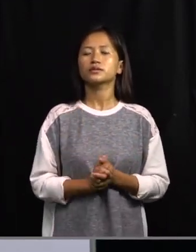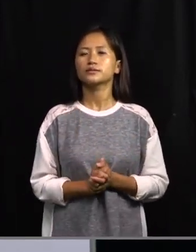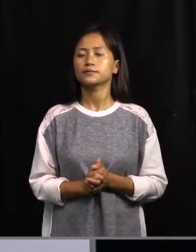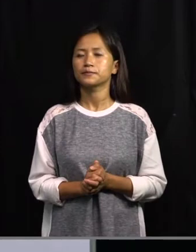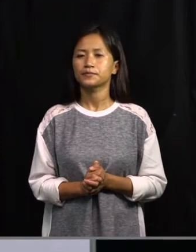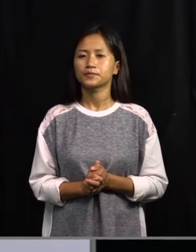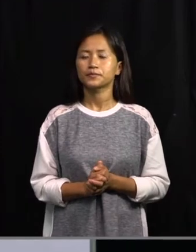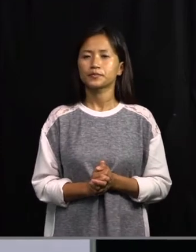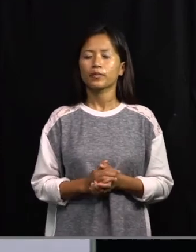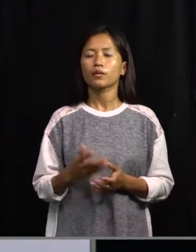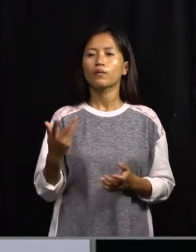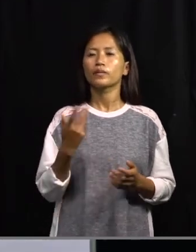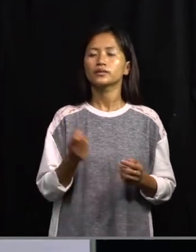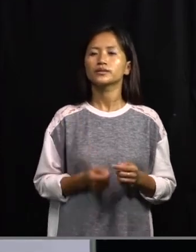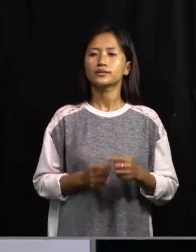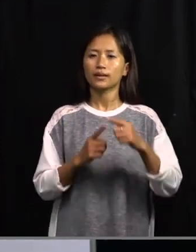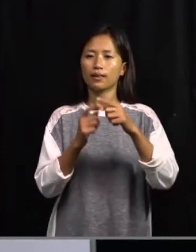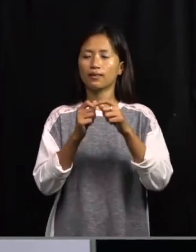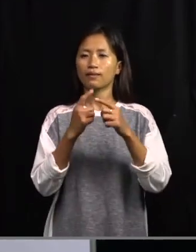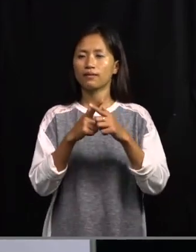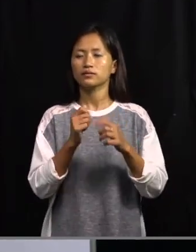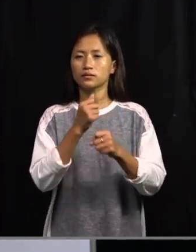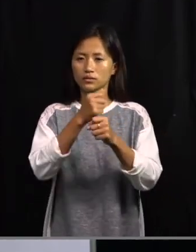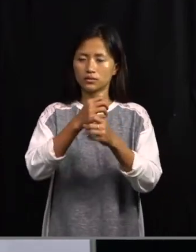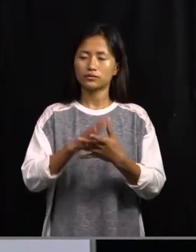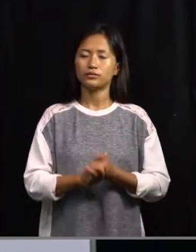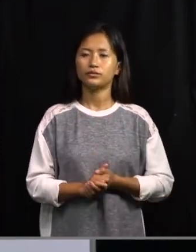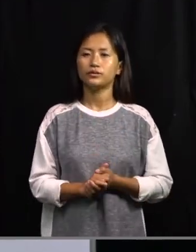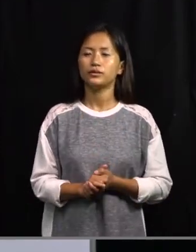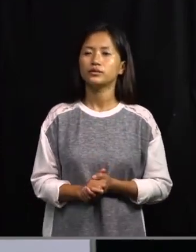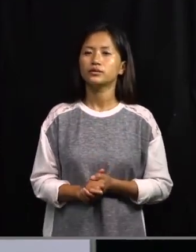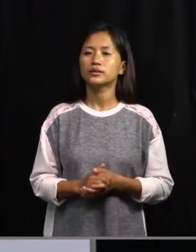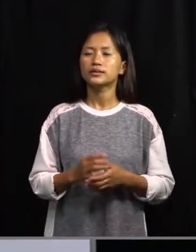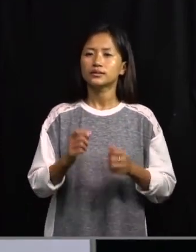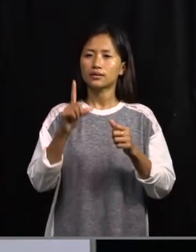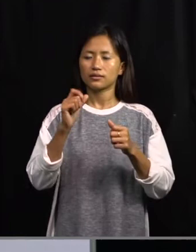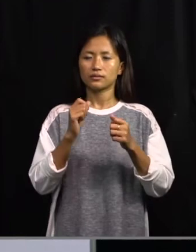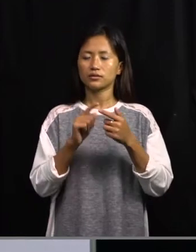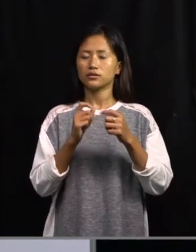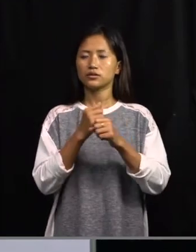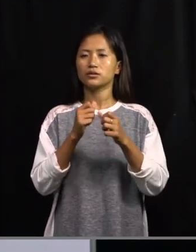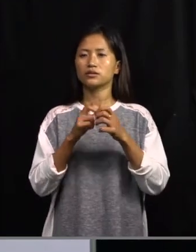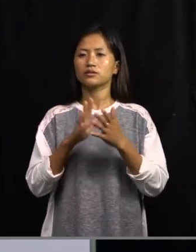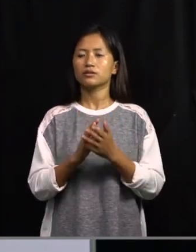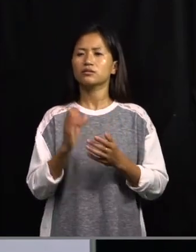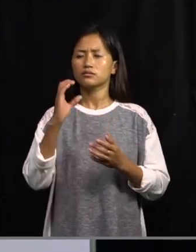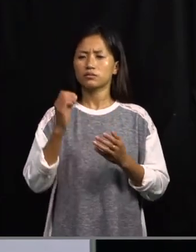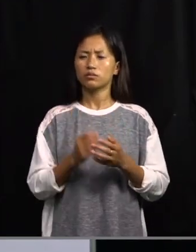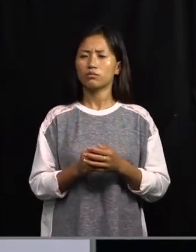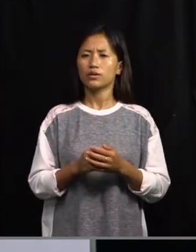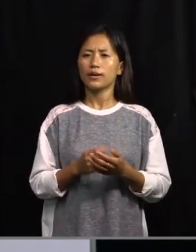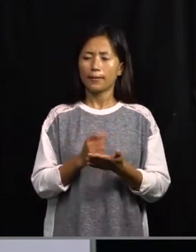What is a tax in general? You know, taxations are legally compulsory